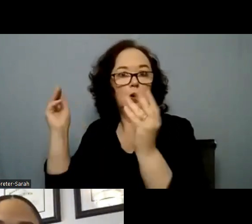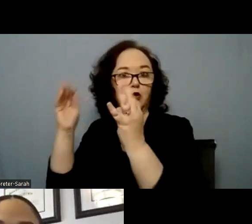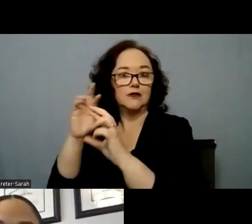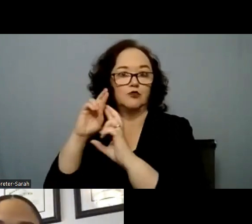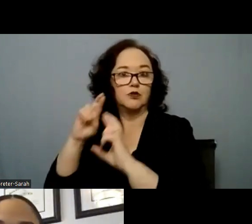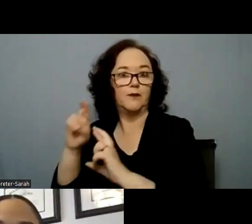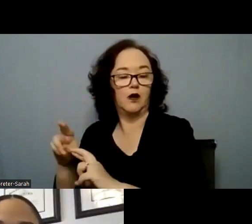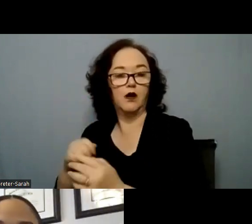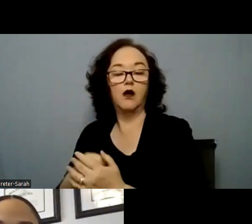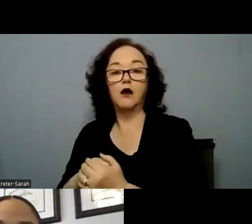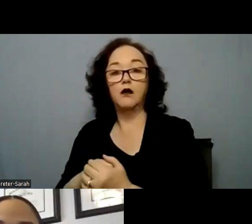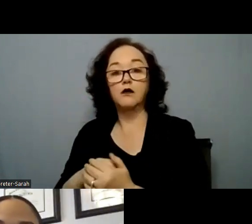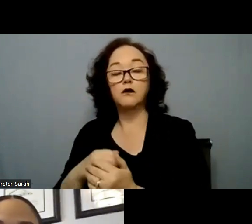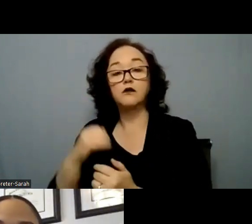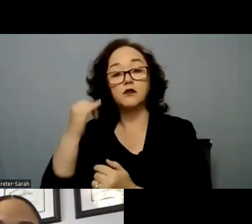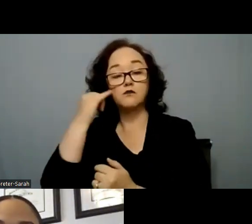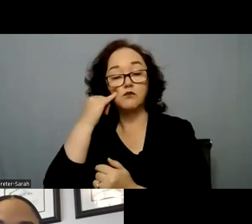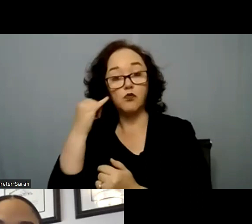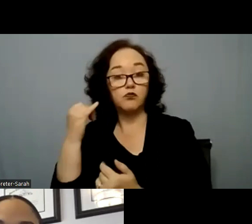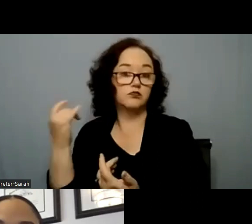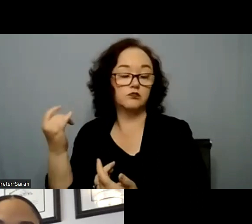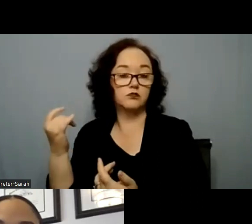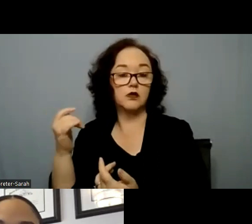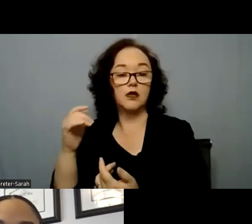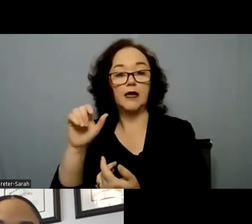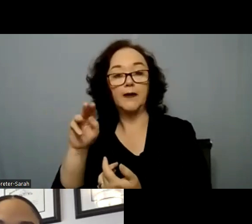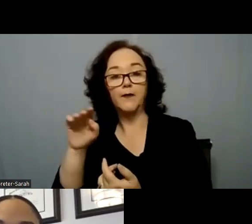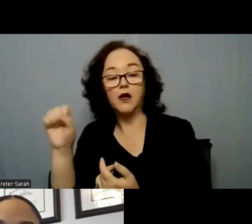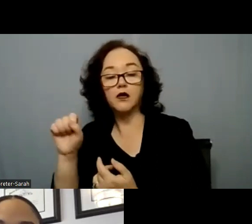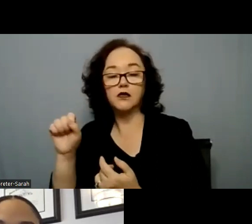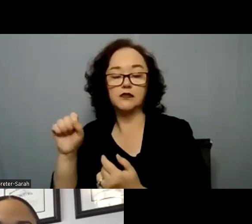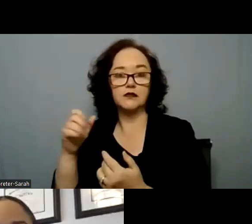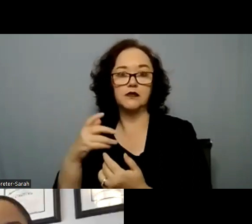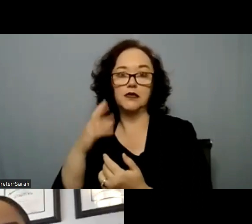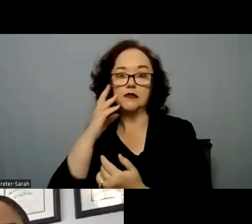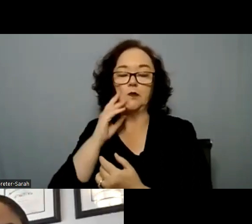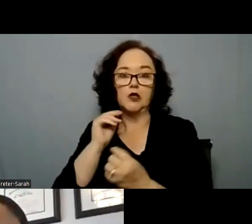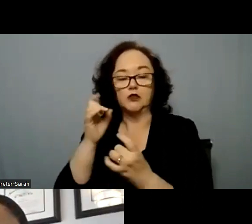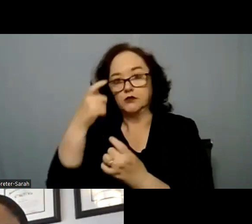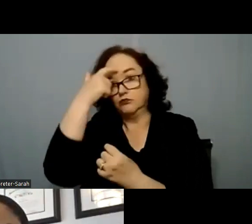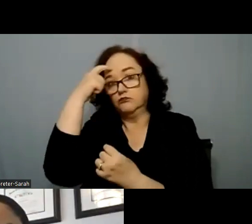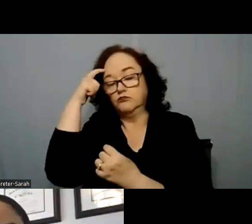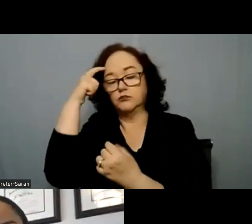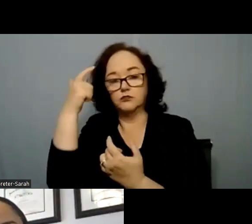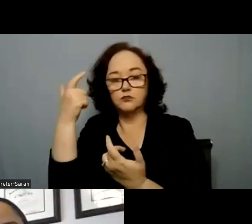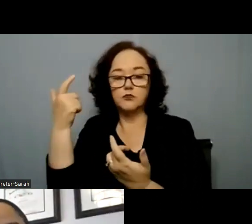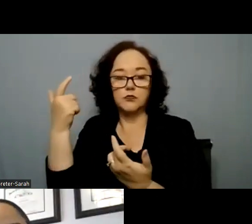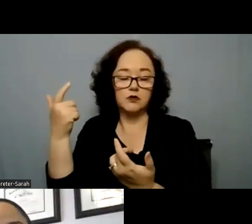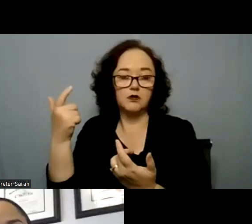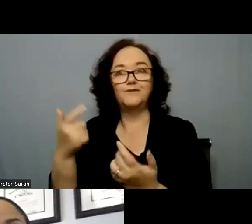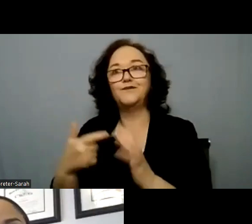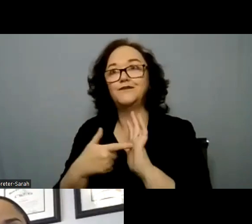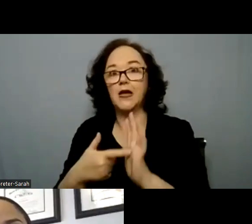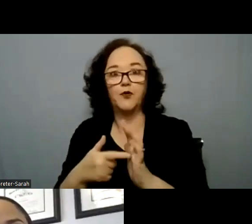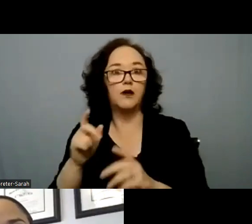first responder is going through something traumatic, we have persons that have experience with fire, veterans,